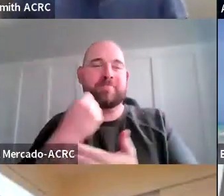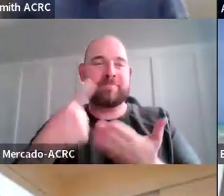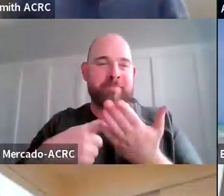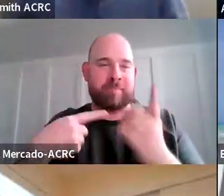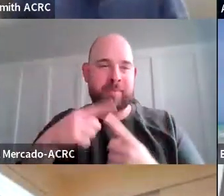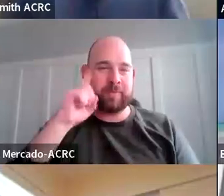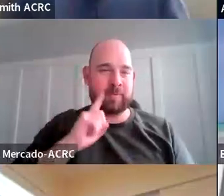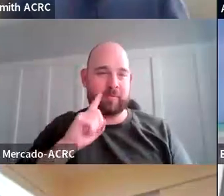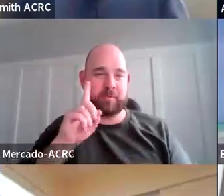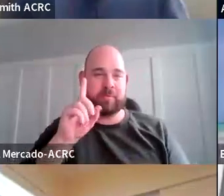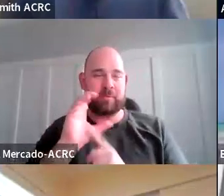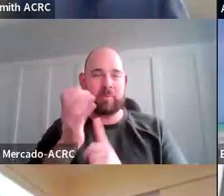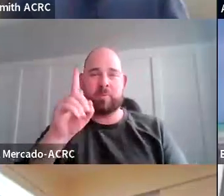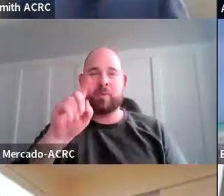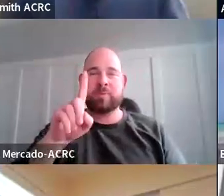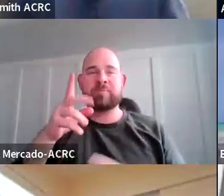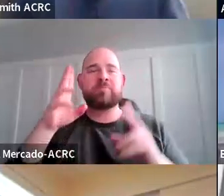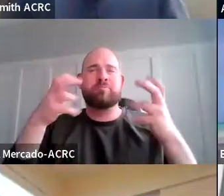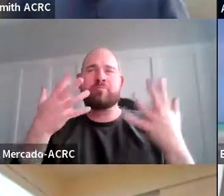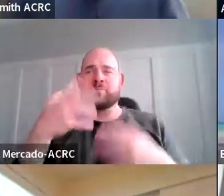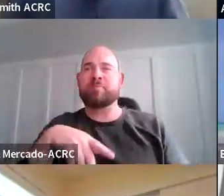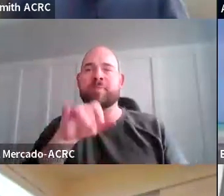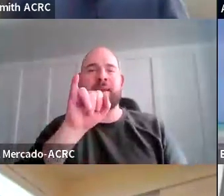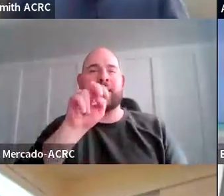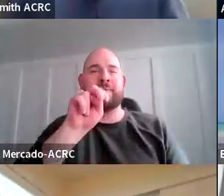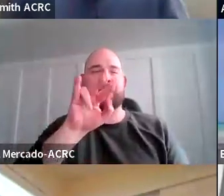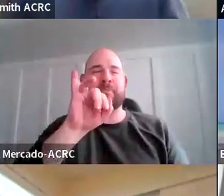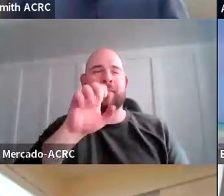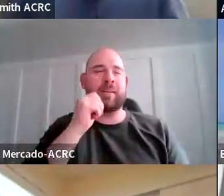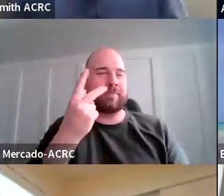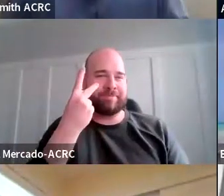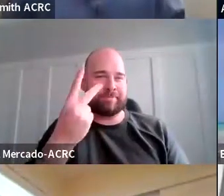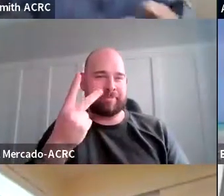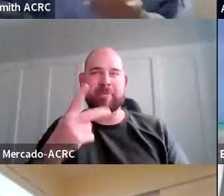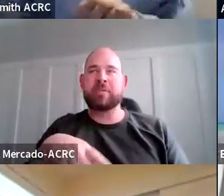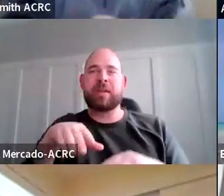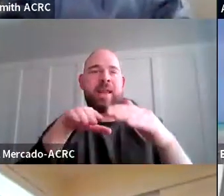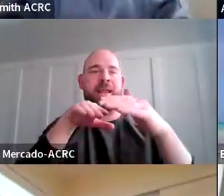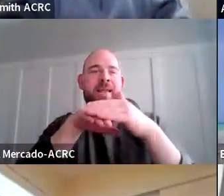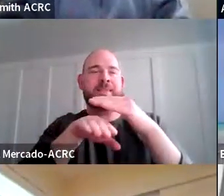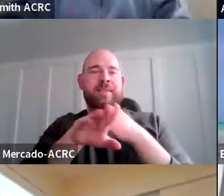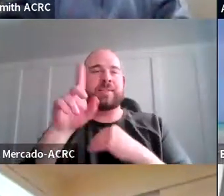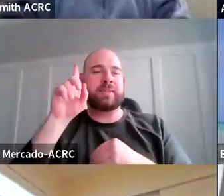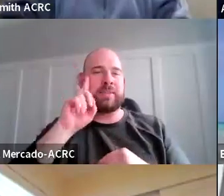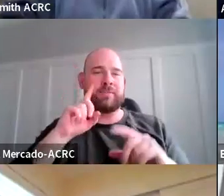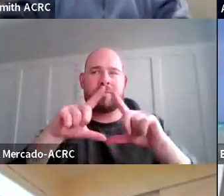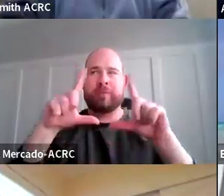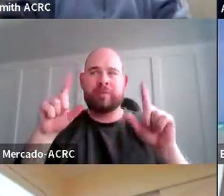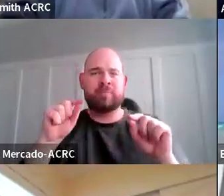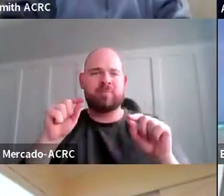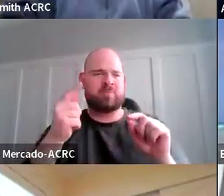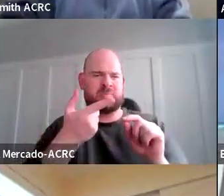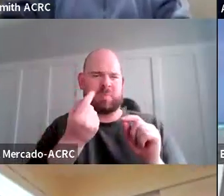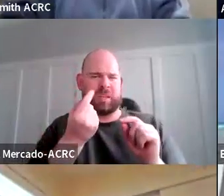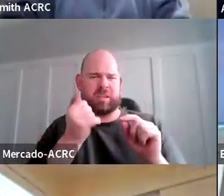Great. So now for Deaf Culture 101. Topic today, if you